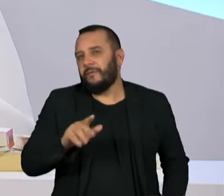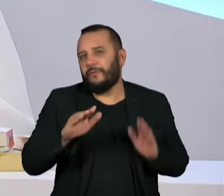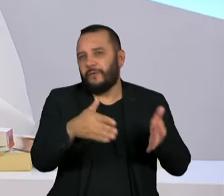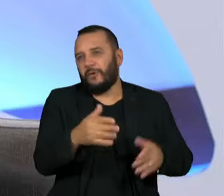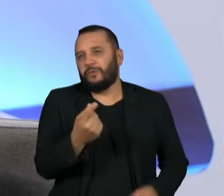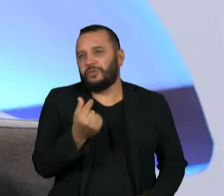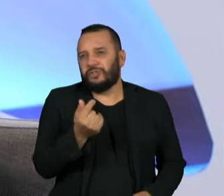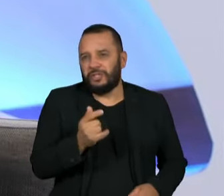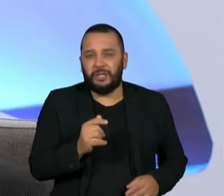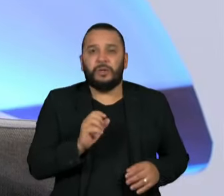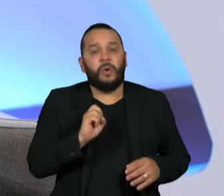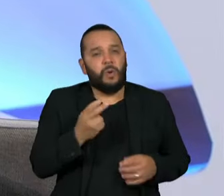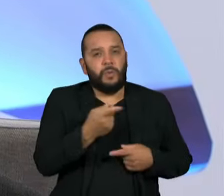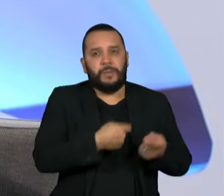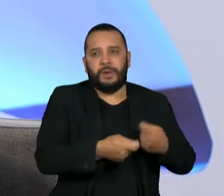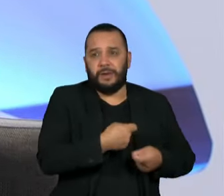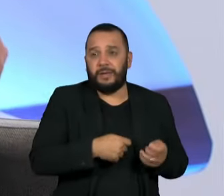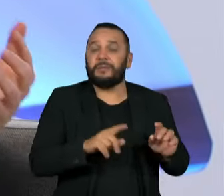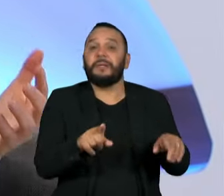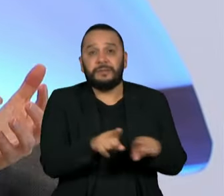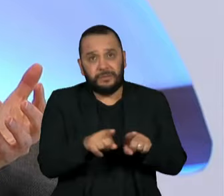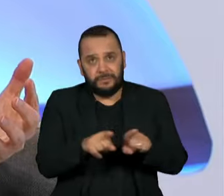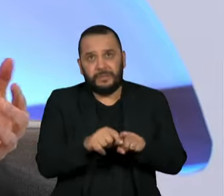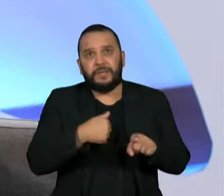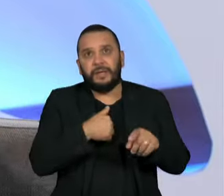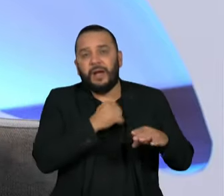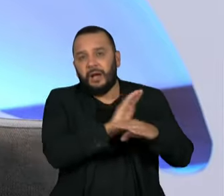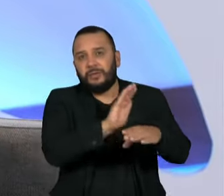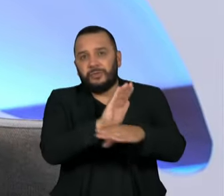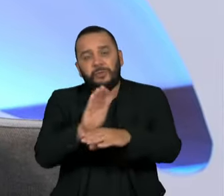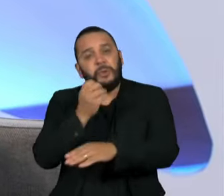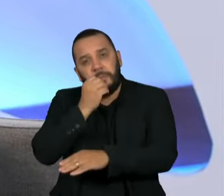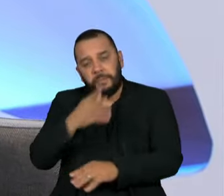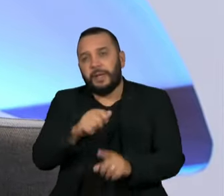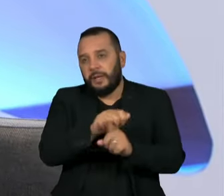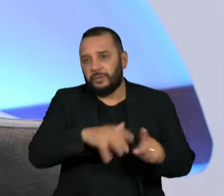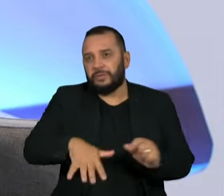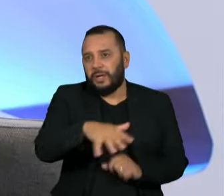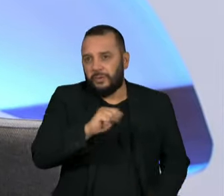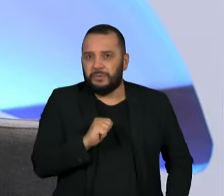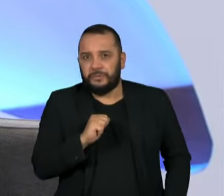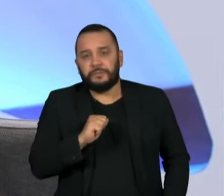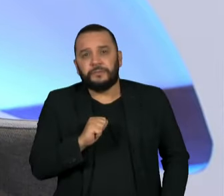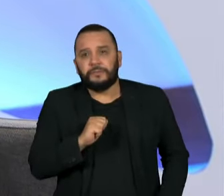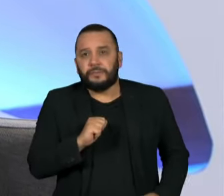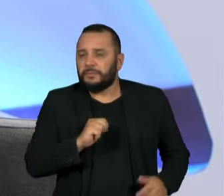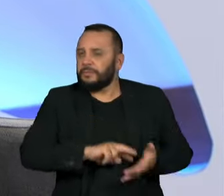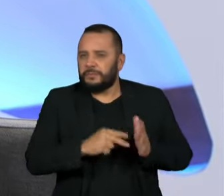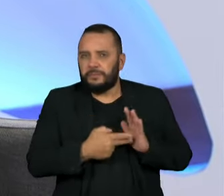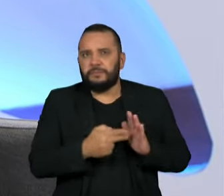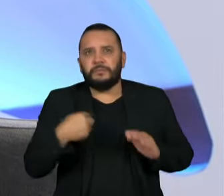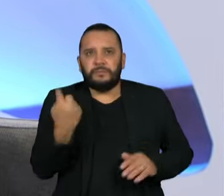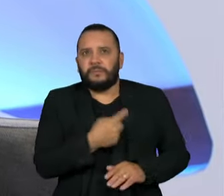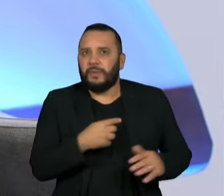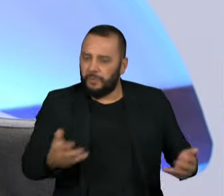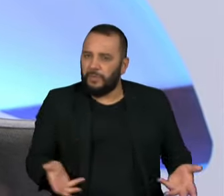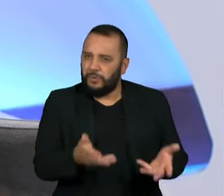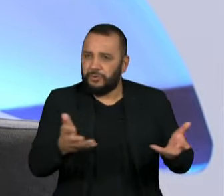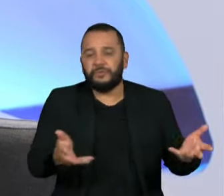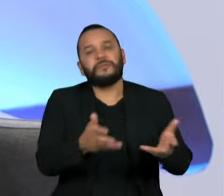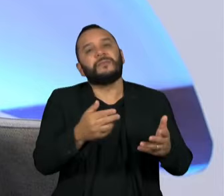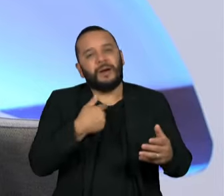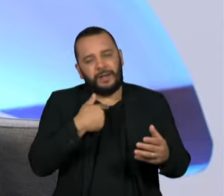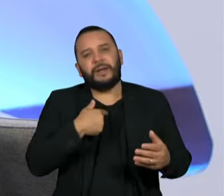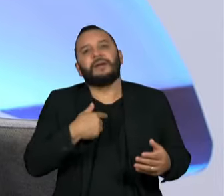but we need a language of contribution to the common good, which means, I think, what we need to motivate and recognize